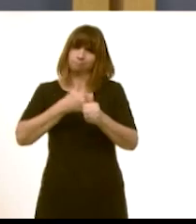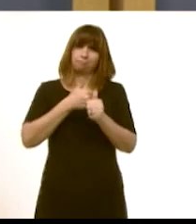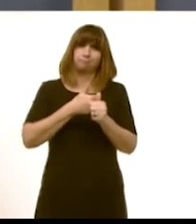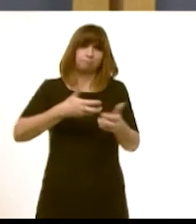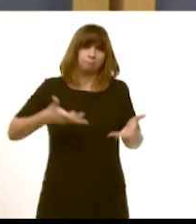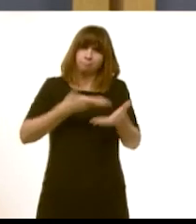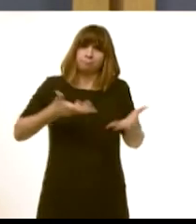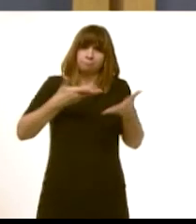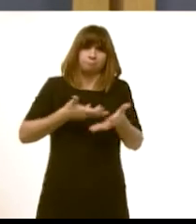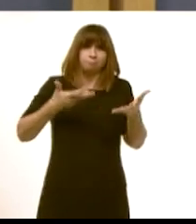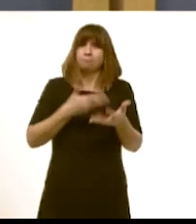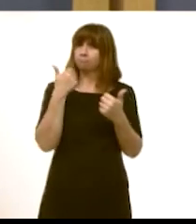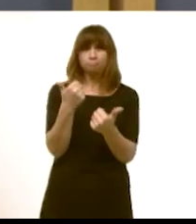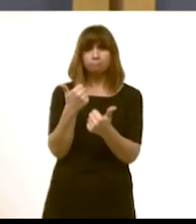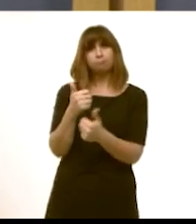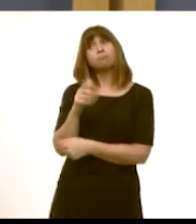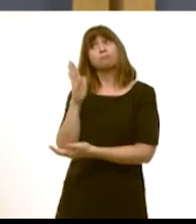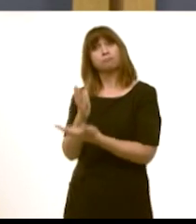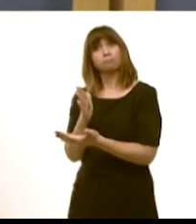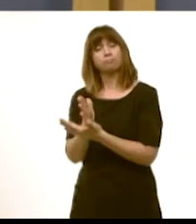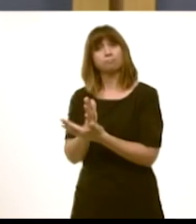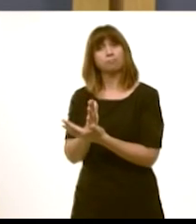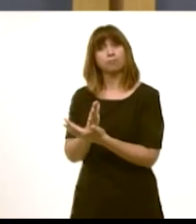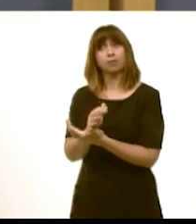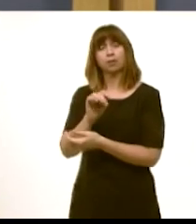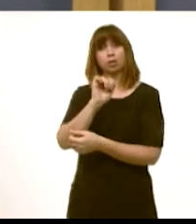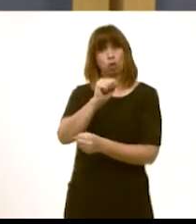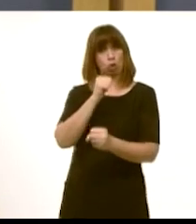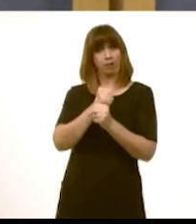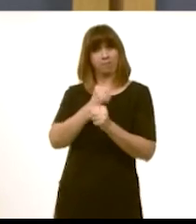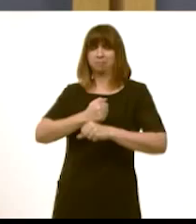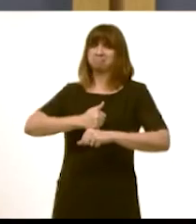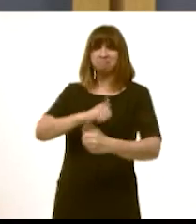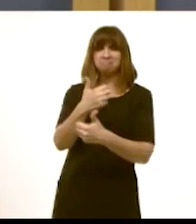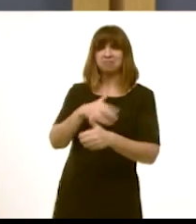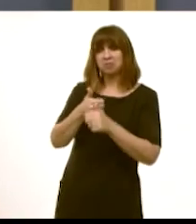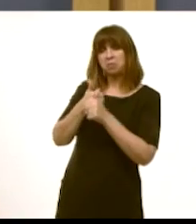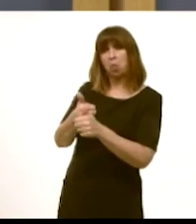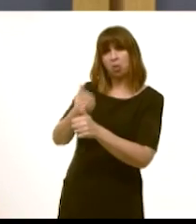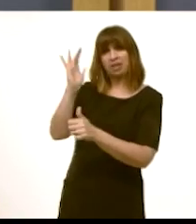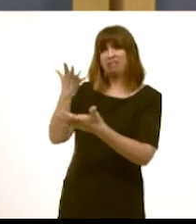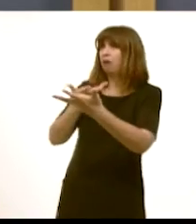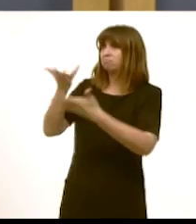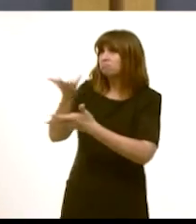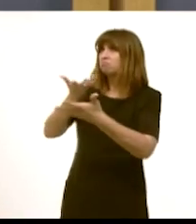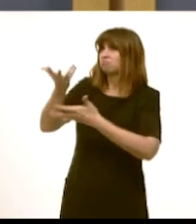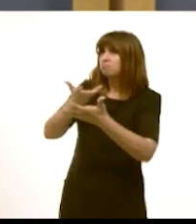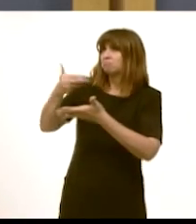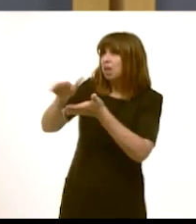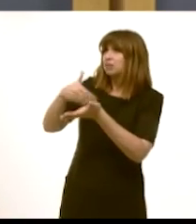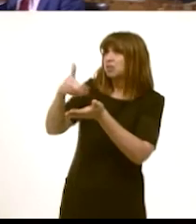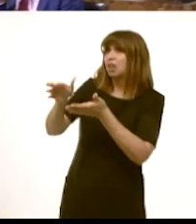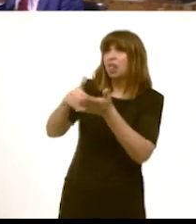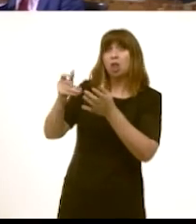here. First Minister, what lessons can be learned from the government's support for Welsh trade to India that can be applied to other